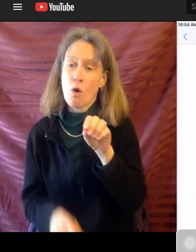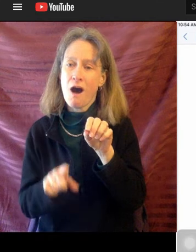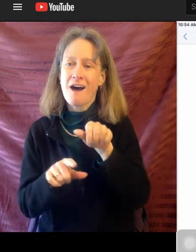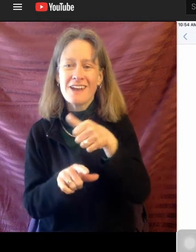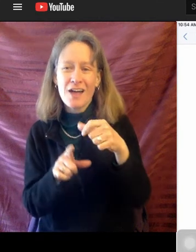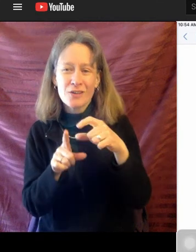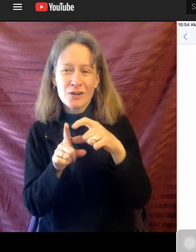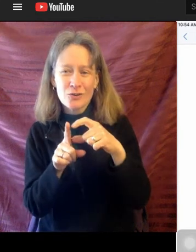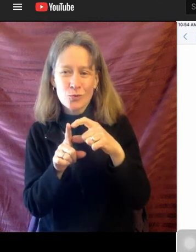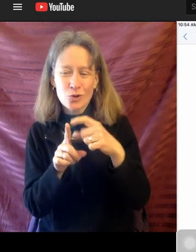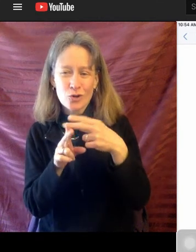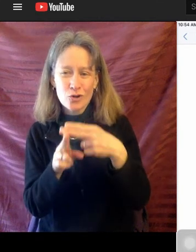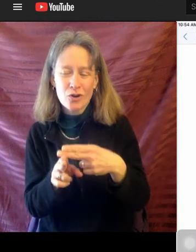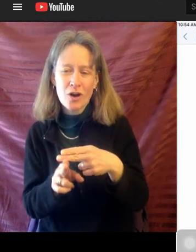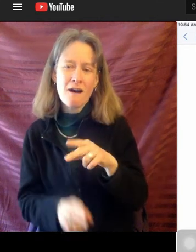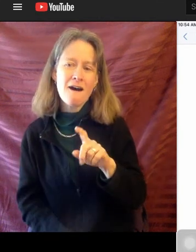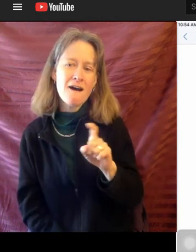x-intercepts.